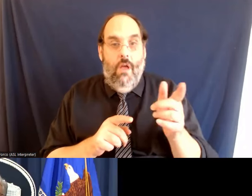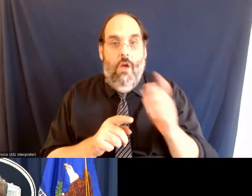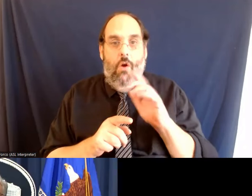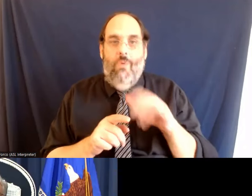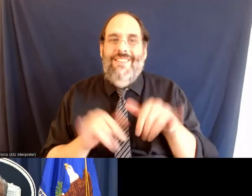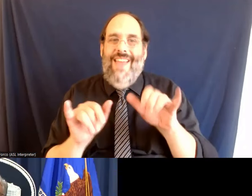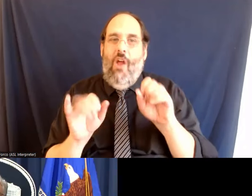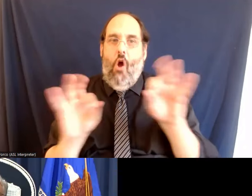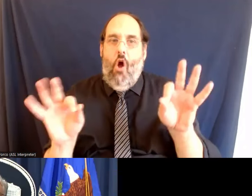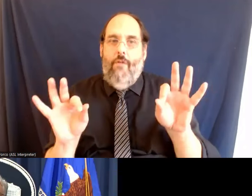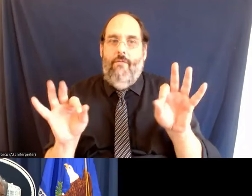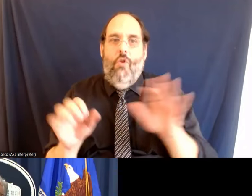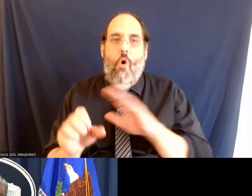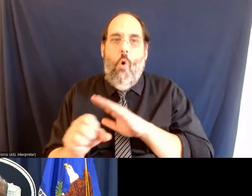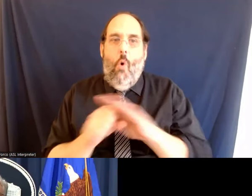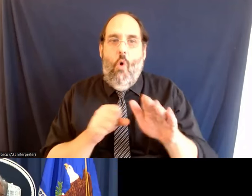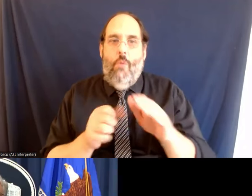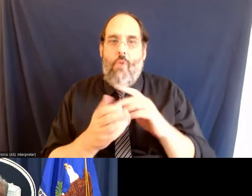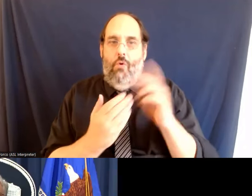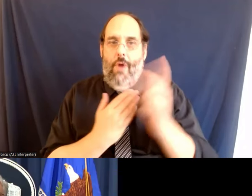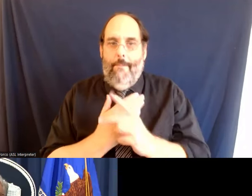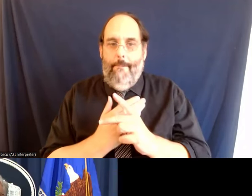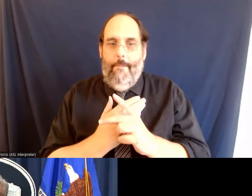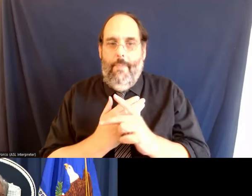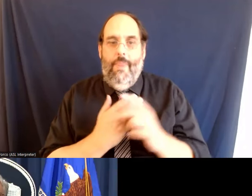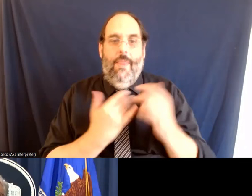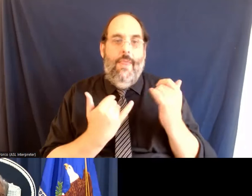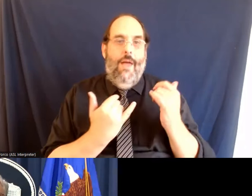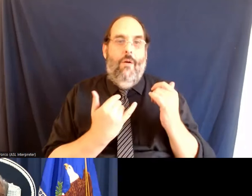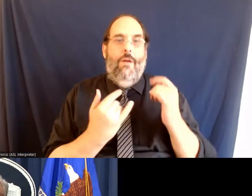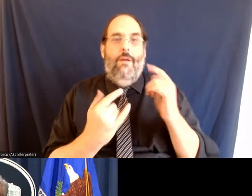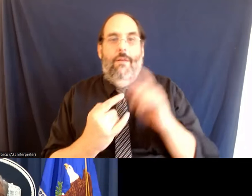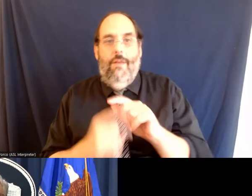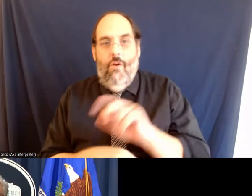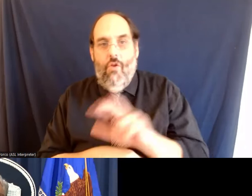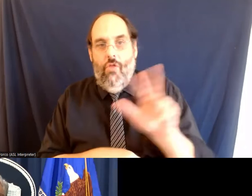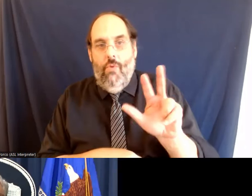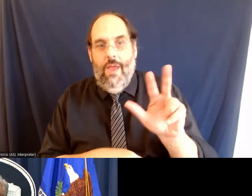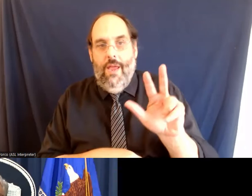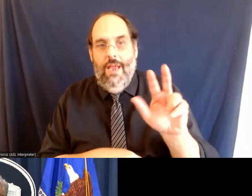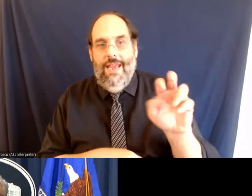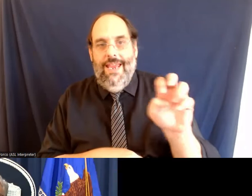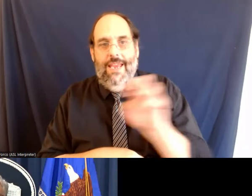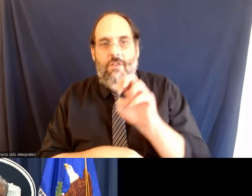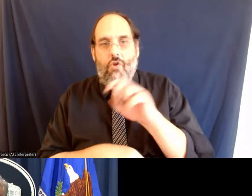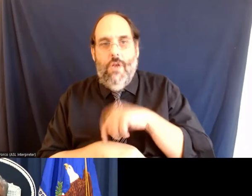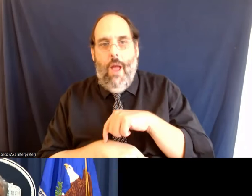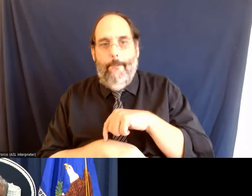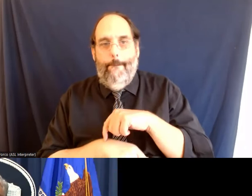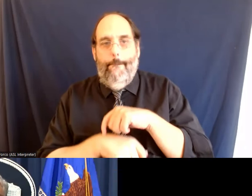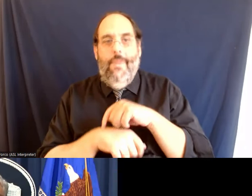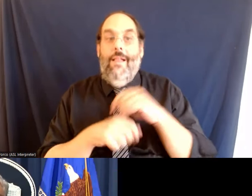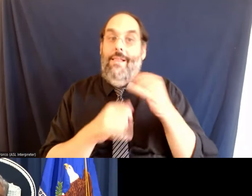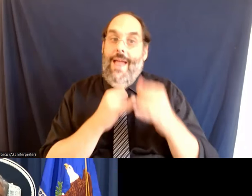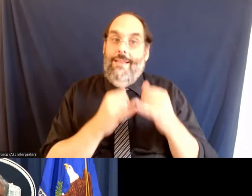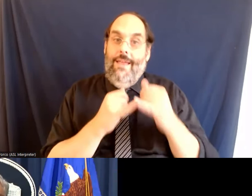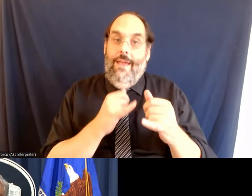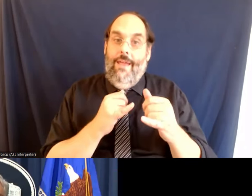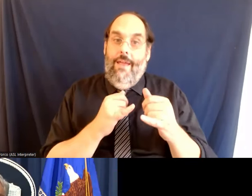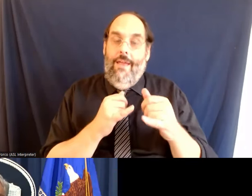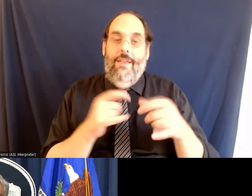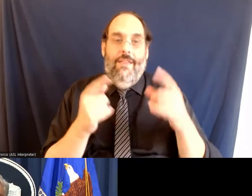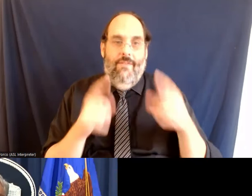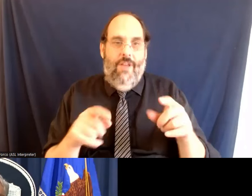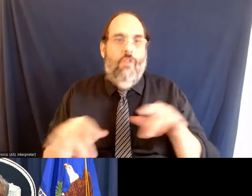remain off for the duration of the program from now until 3 p.m. Eastern time. Lastly, this event is